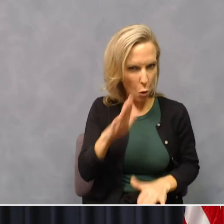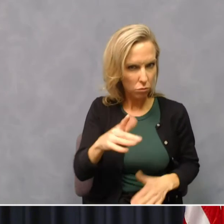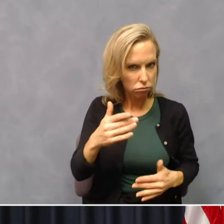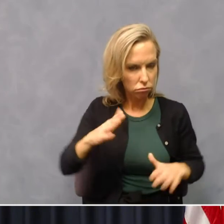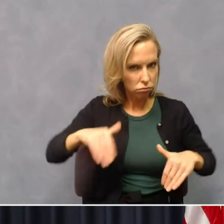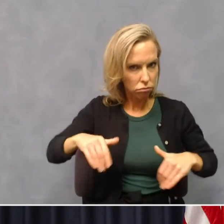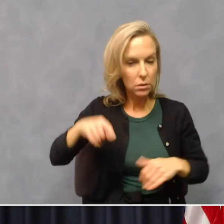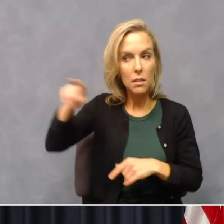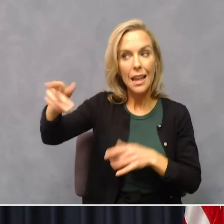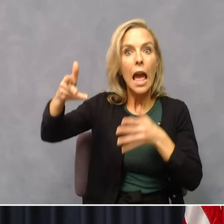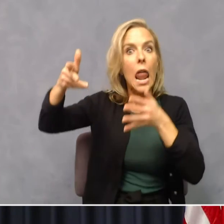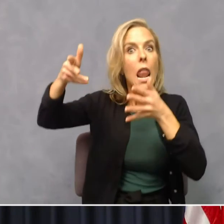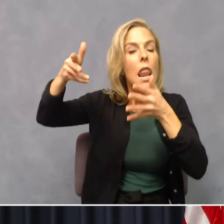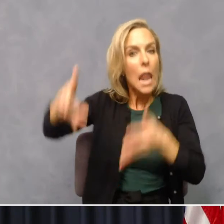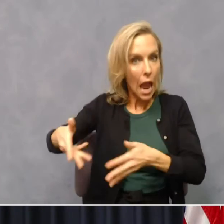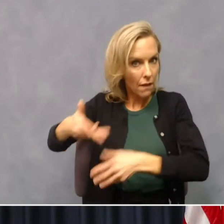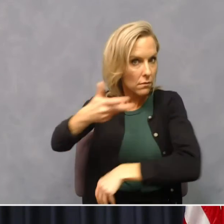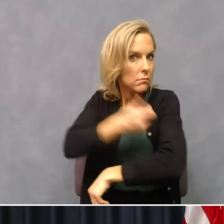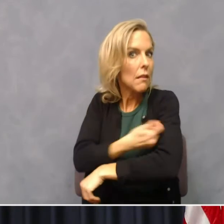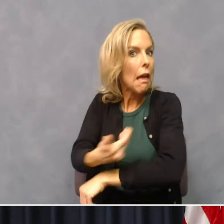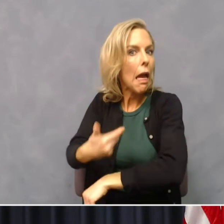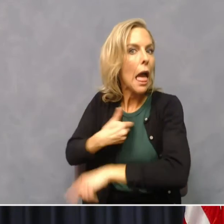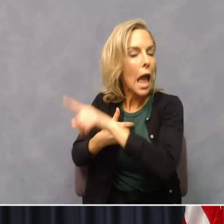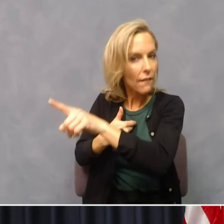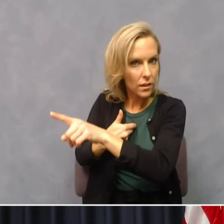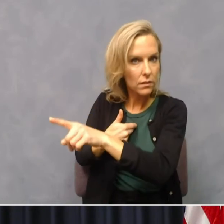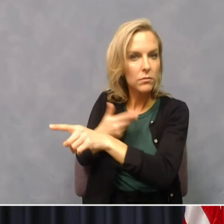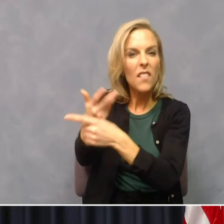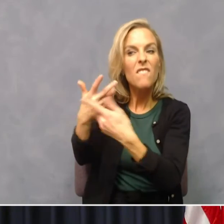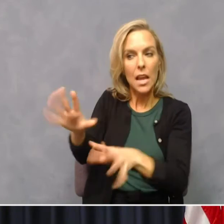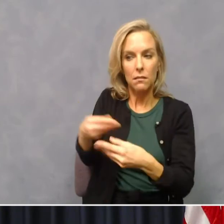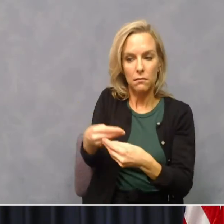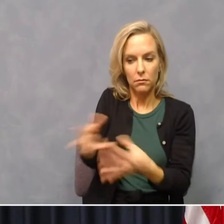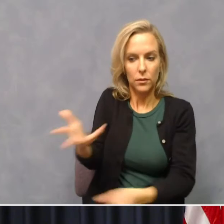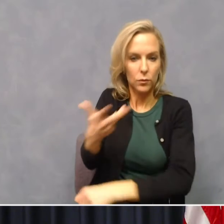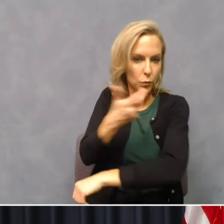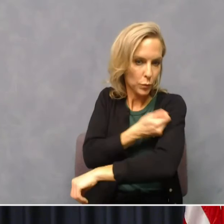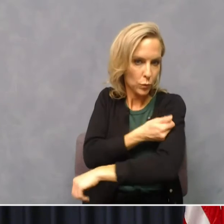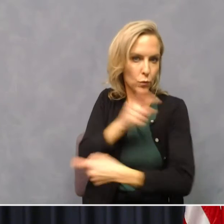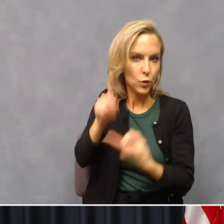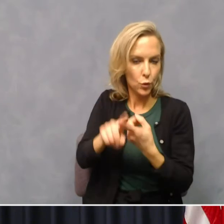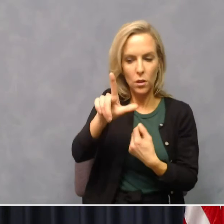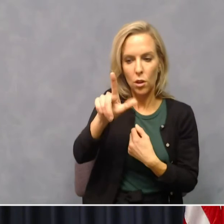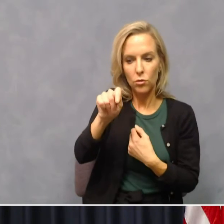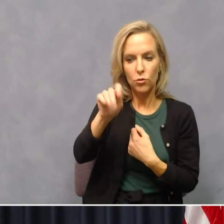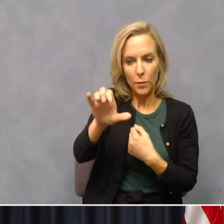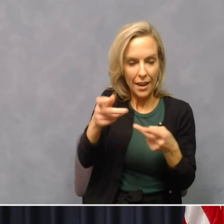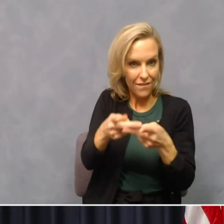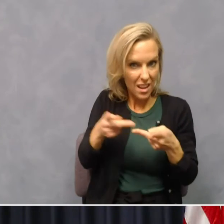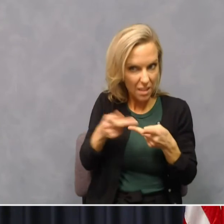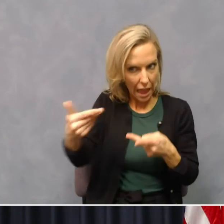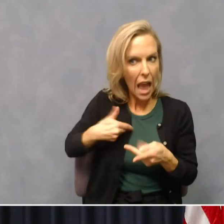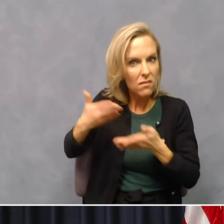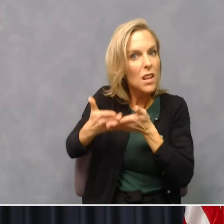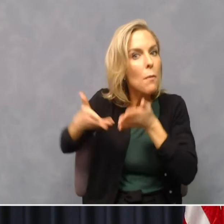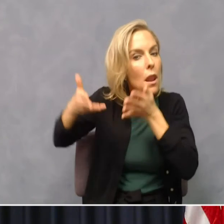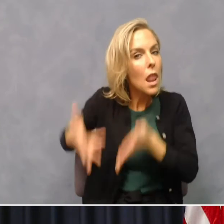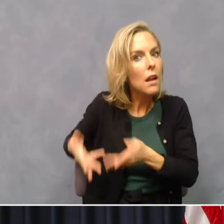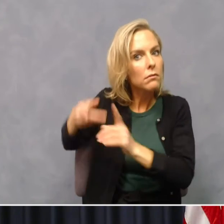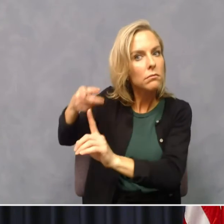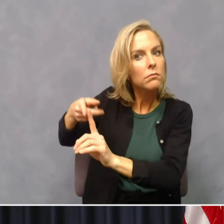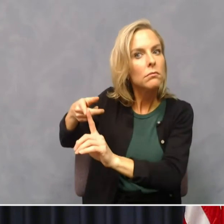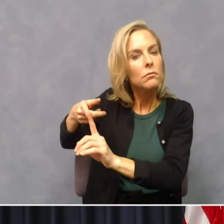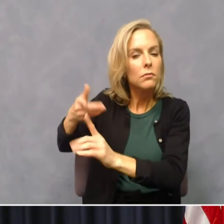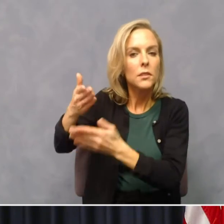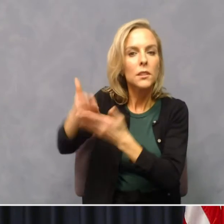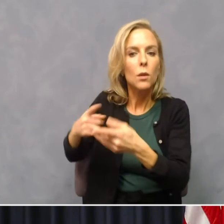leftover doses of the vaccine after doses were given to long-term care facilities, and some amount of them were given out